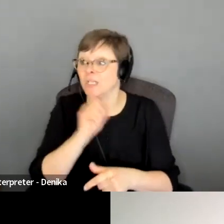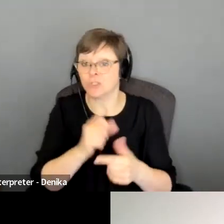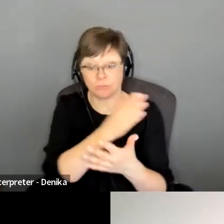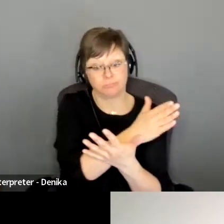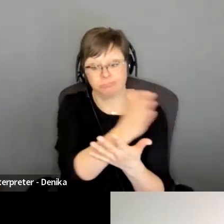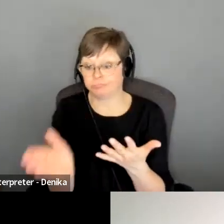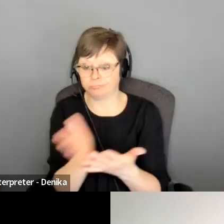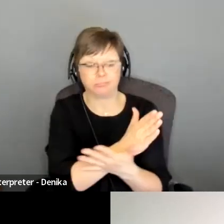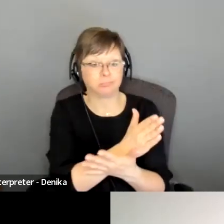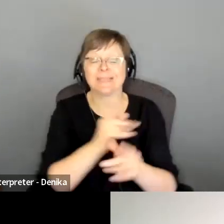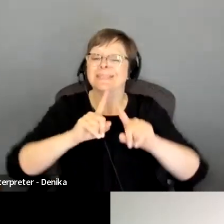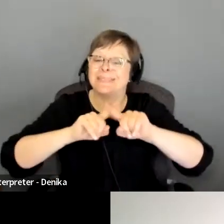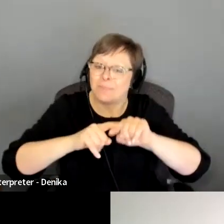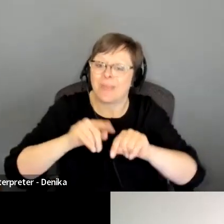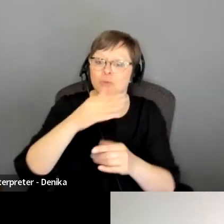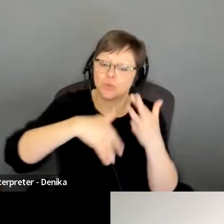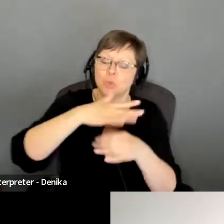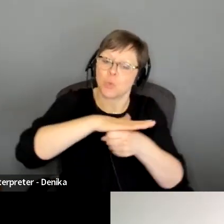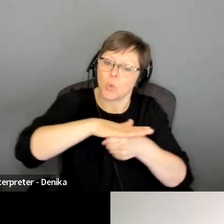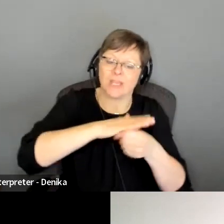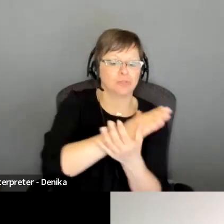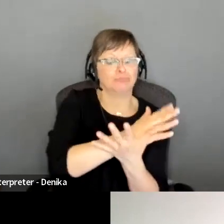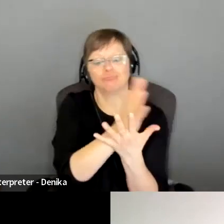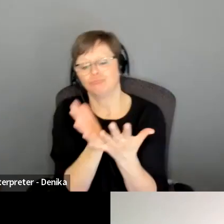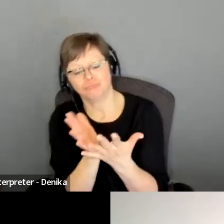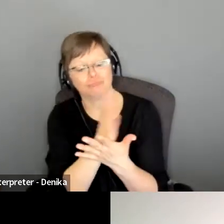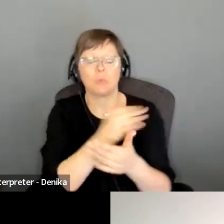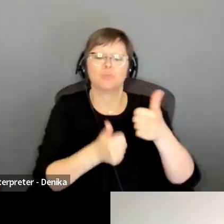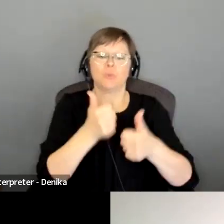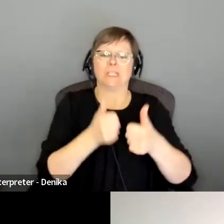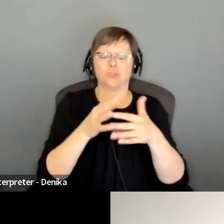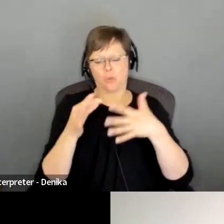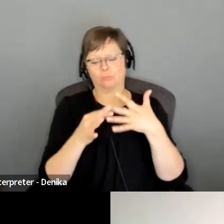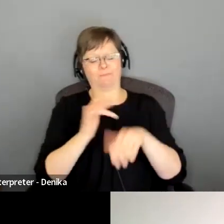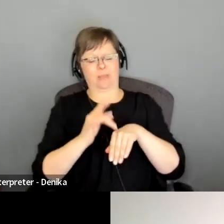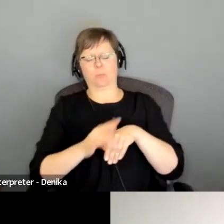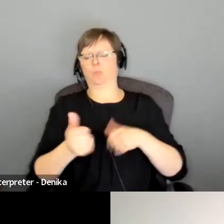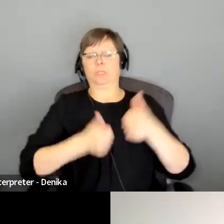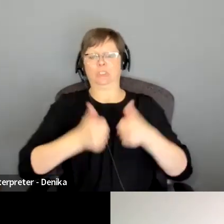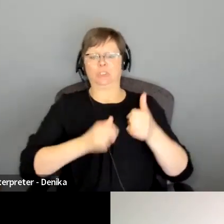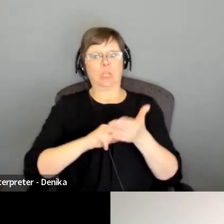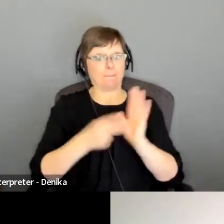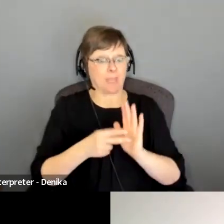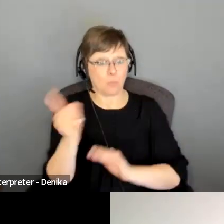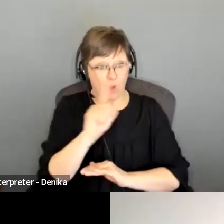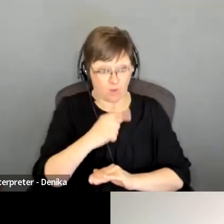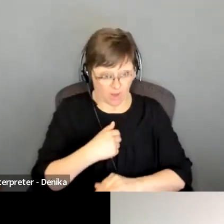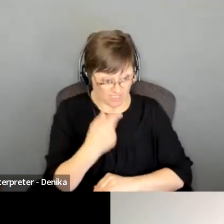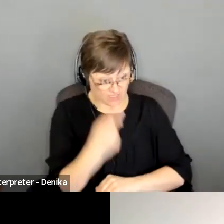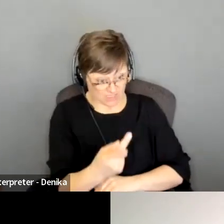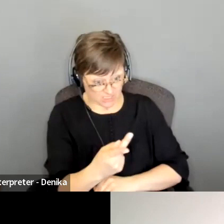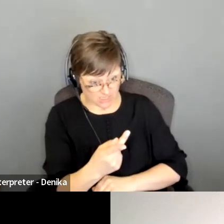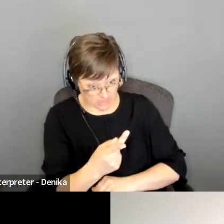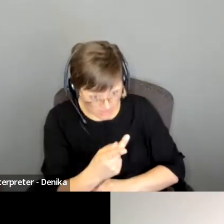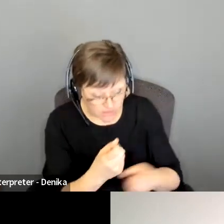social location, it does determine what options are available. So we want to open up areas where we can start to support. And it also